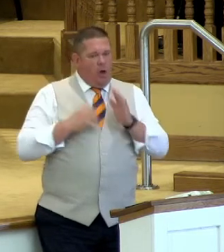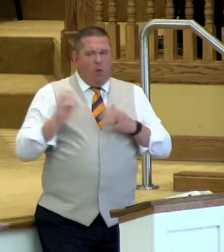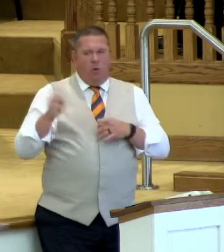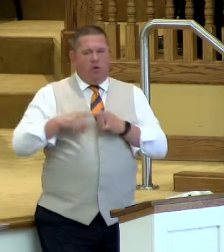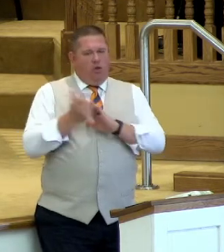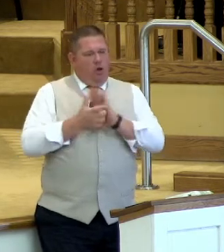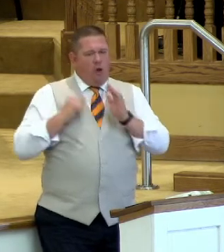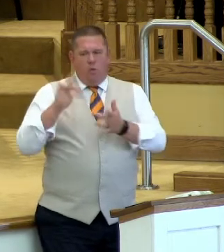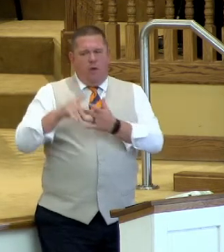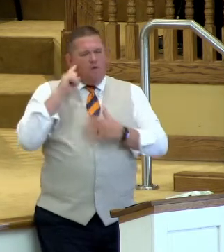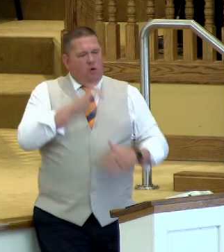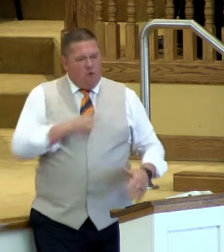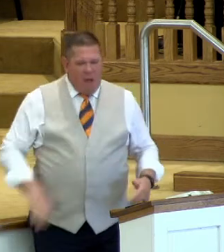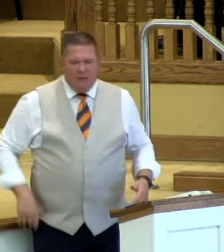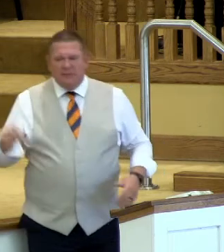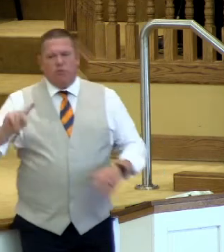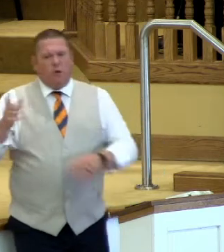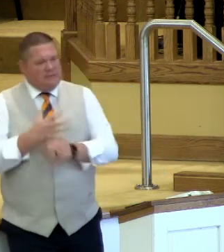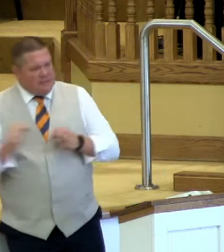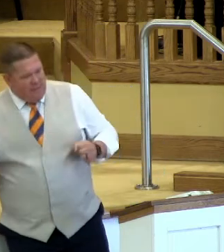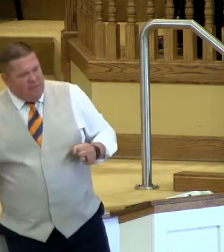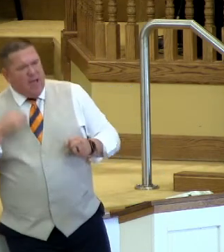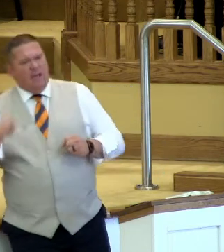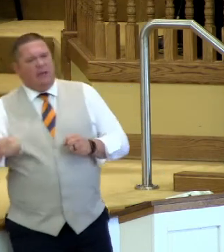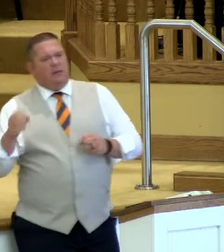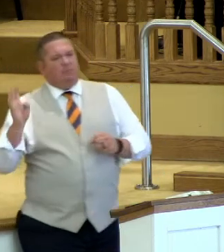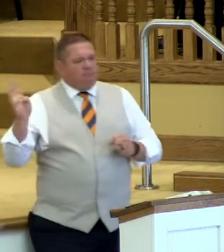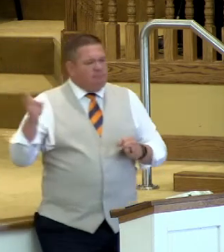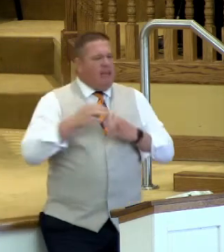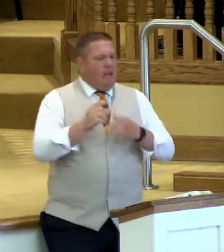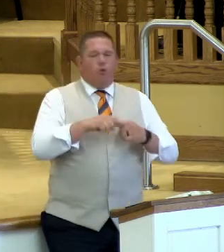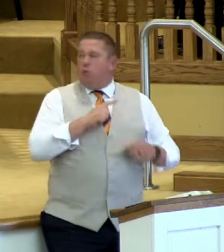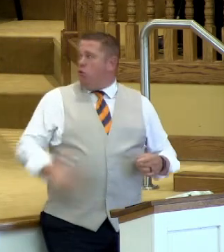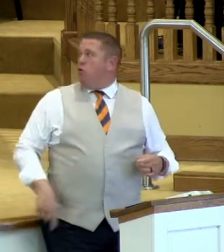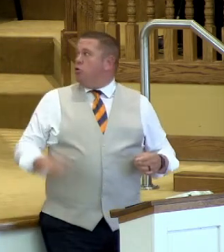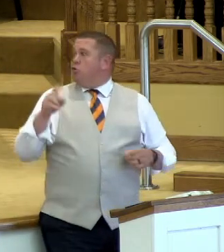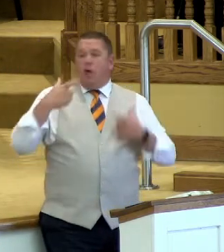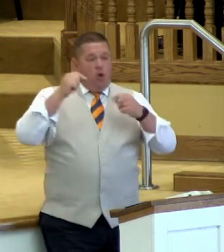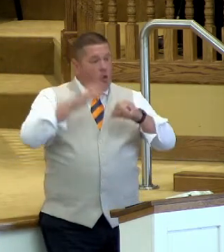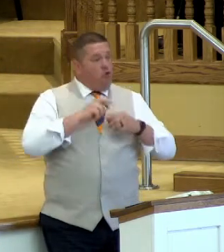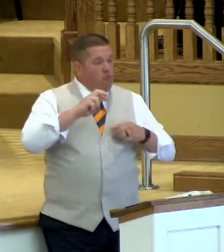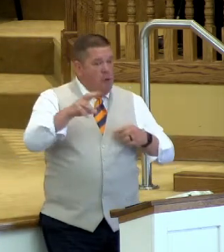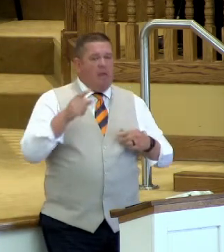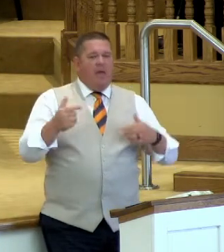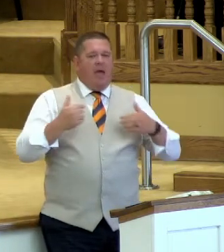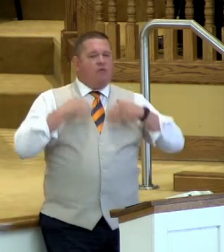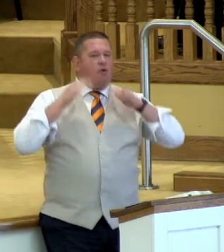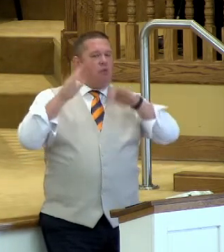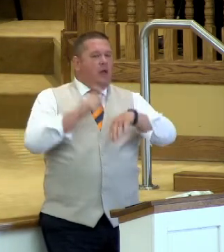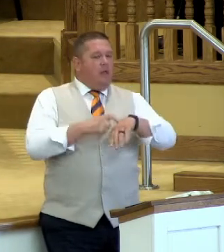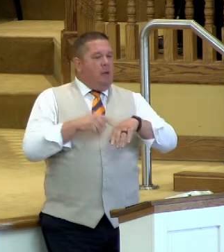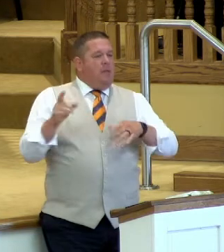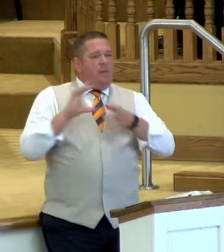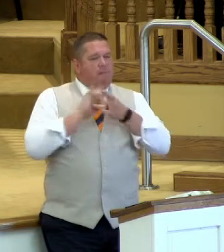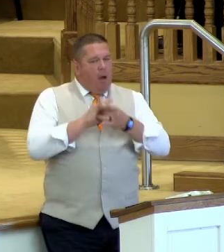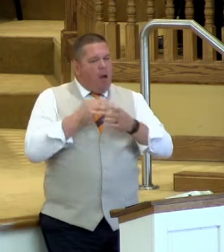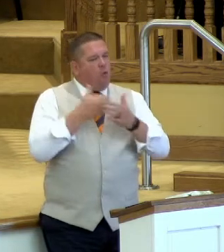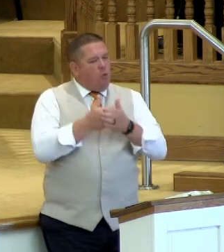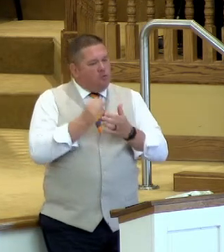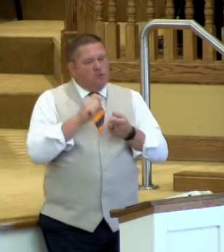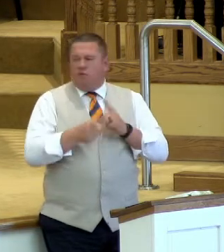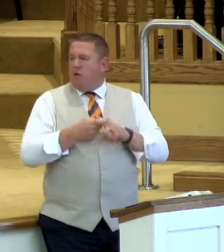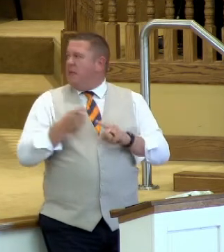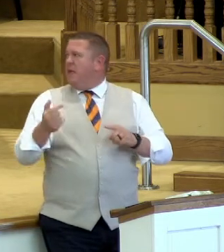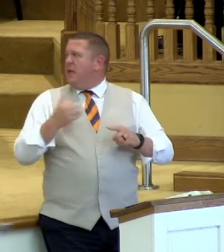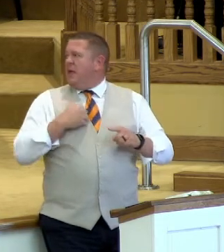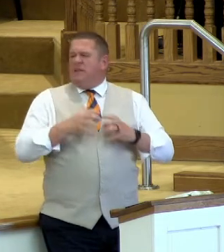is where I can reach him for Christ. This is where he can get saved, and I can lead him to the Lord. So they go on the trip, and they have a great time. They bond. They get closer as